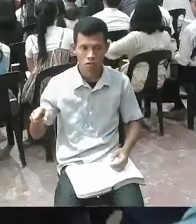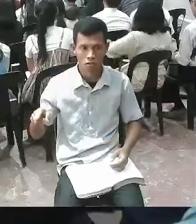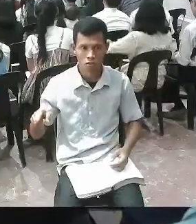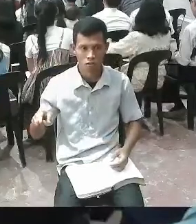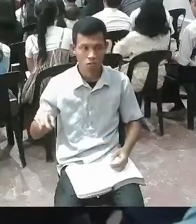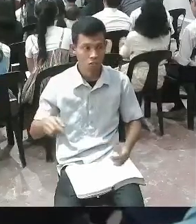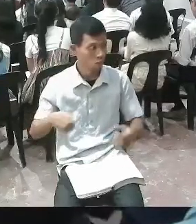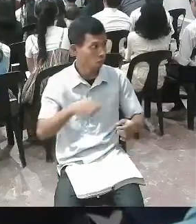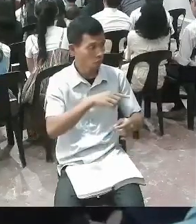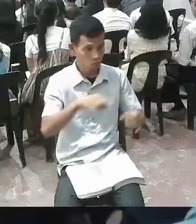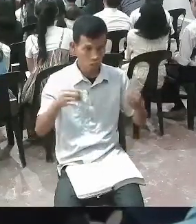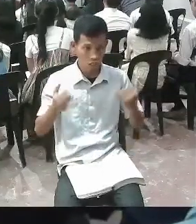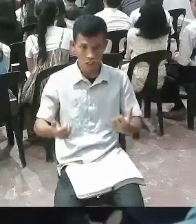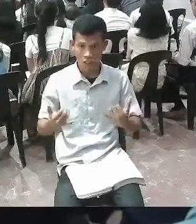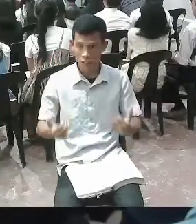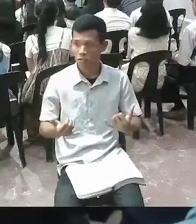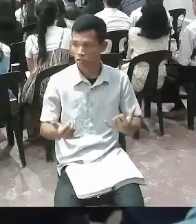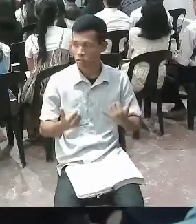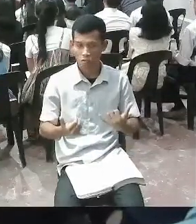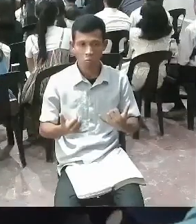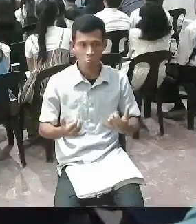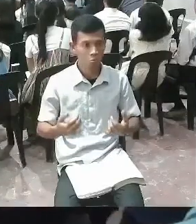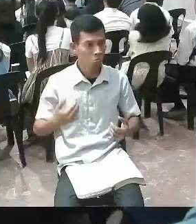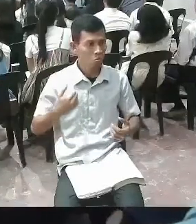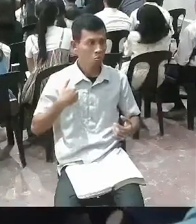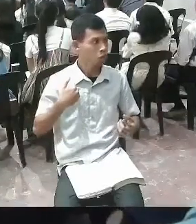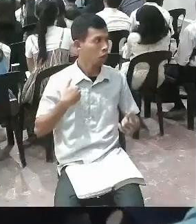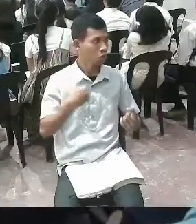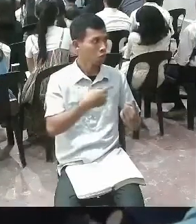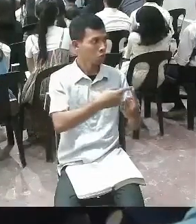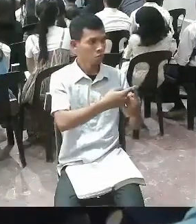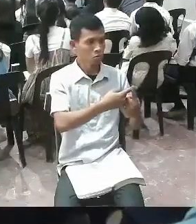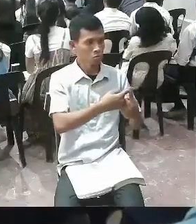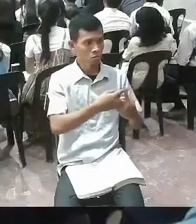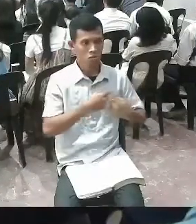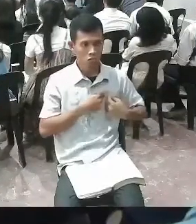If you're here and you have not accepted Jesus,